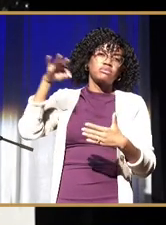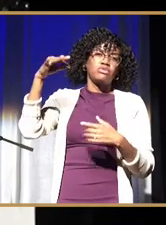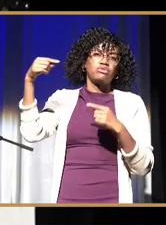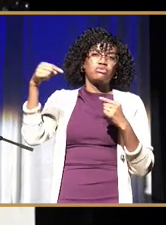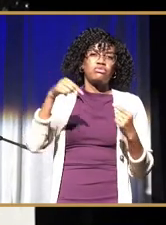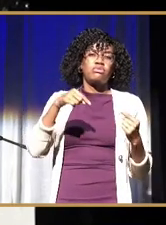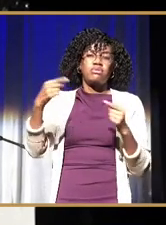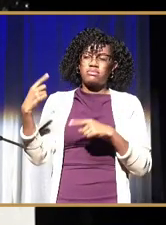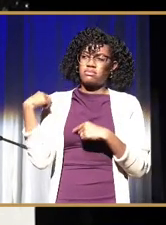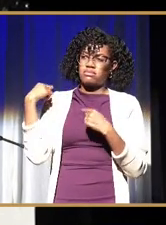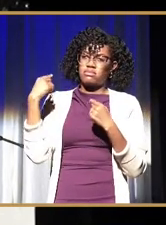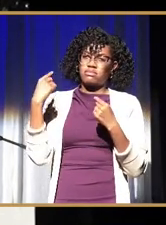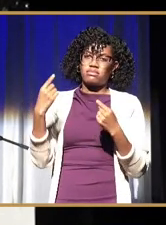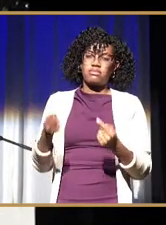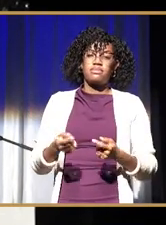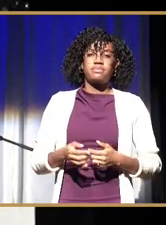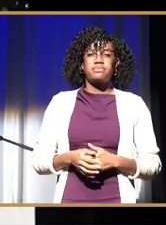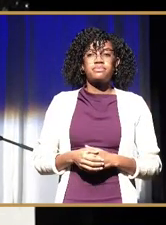one.